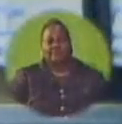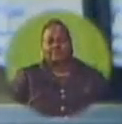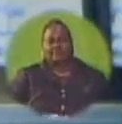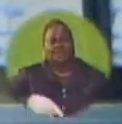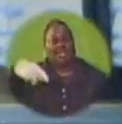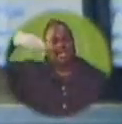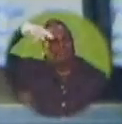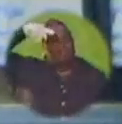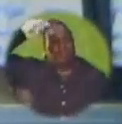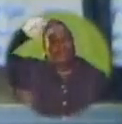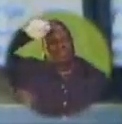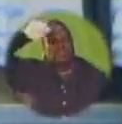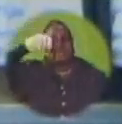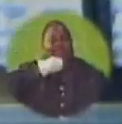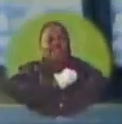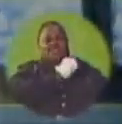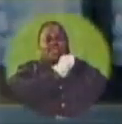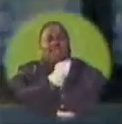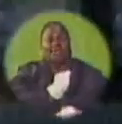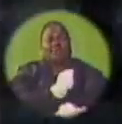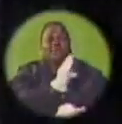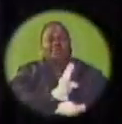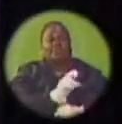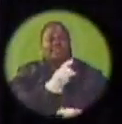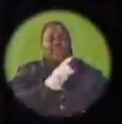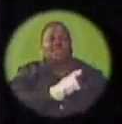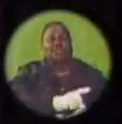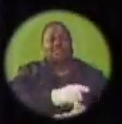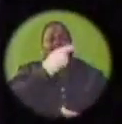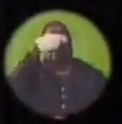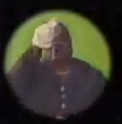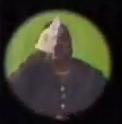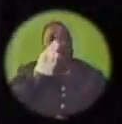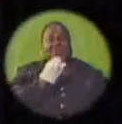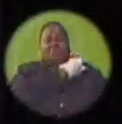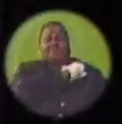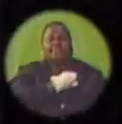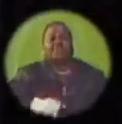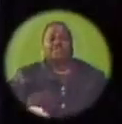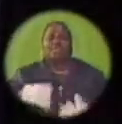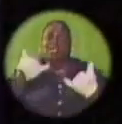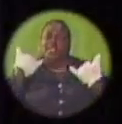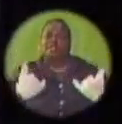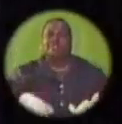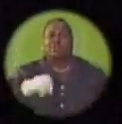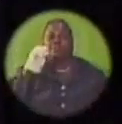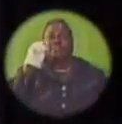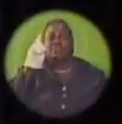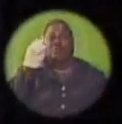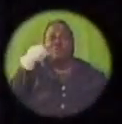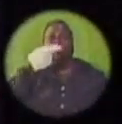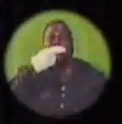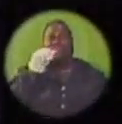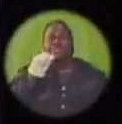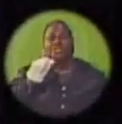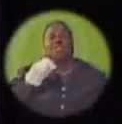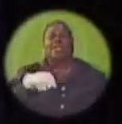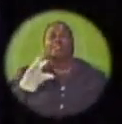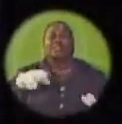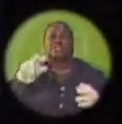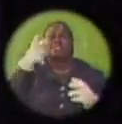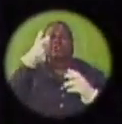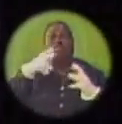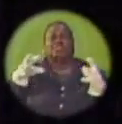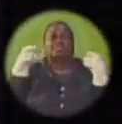The Prime Minister of Antigua and Barbuda, Dr. the Honorable Baldwin Spencer, is currently in Doha, Qatar, attending the 13th session